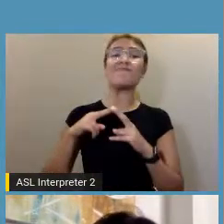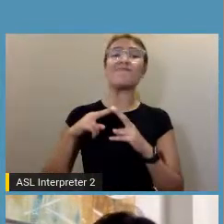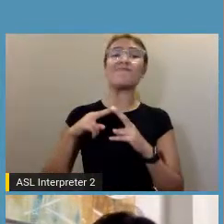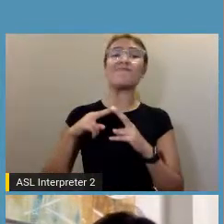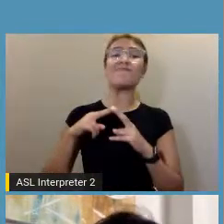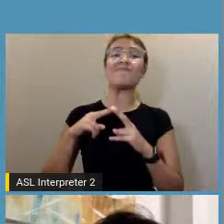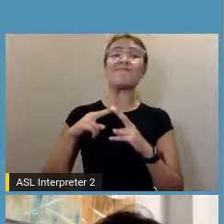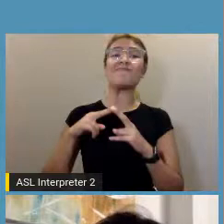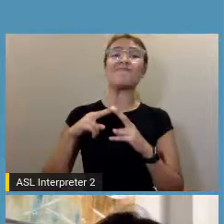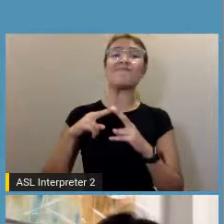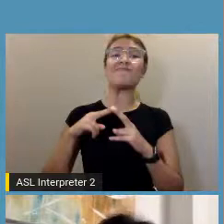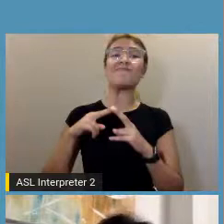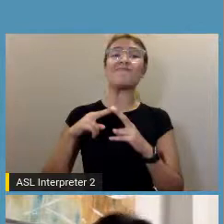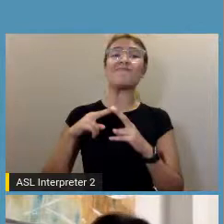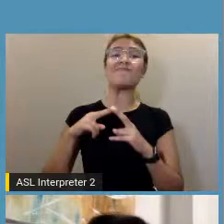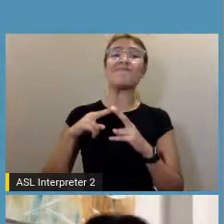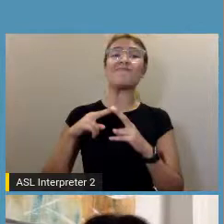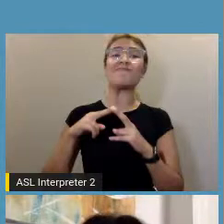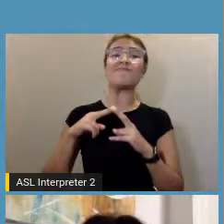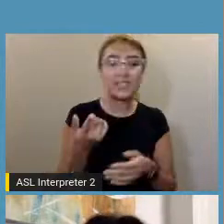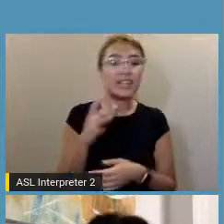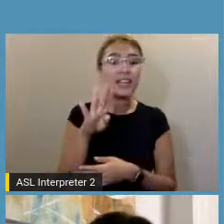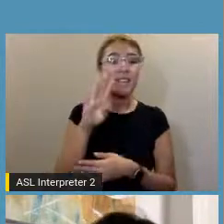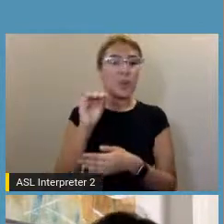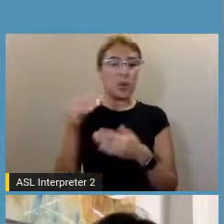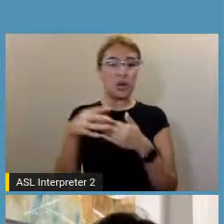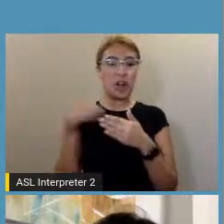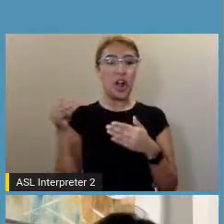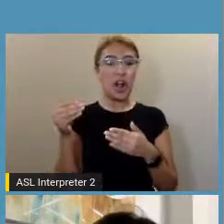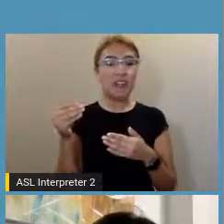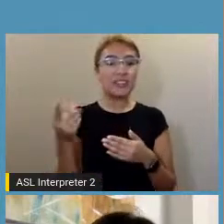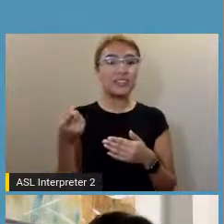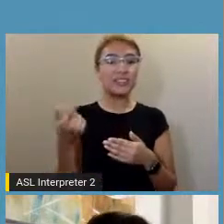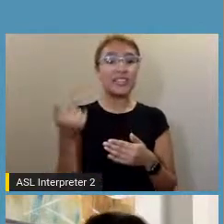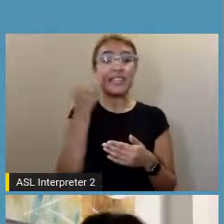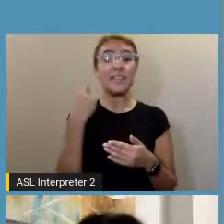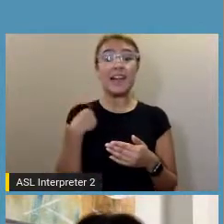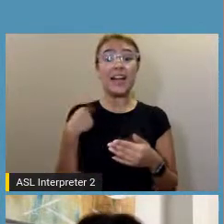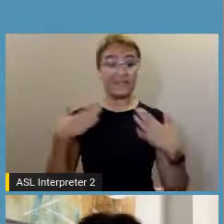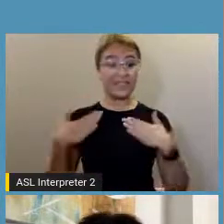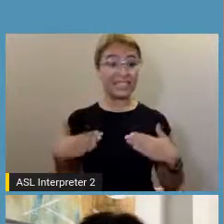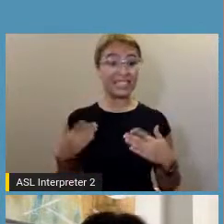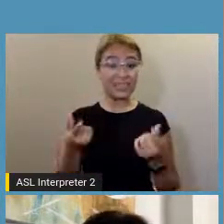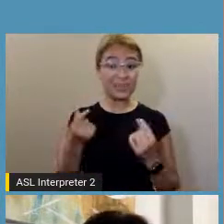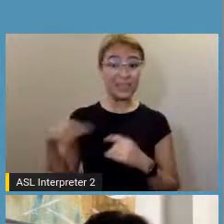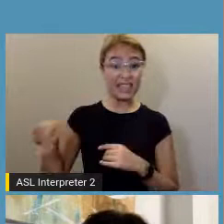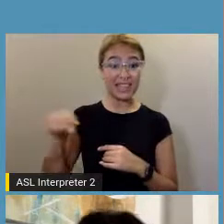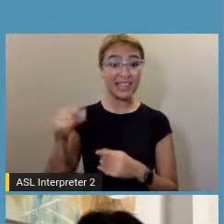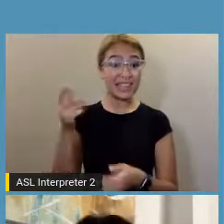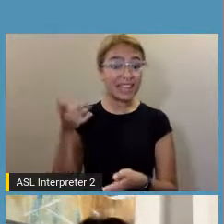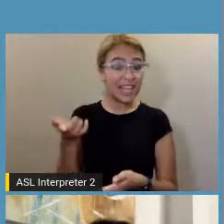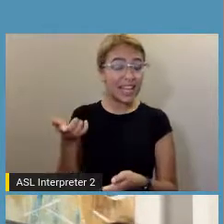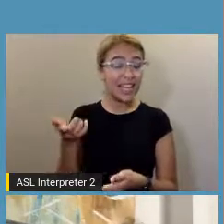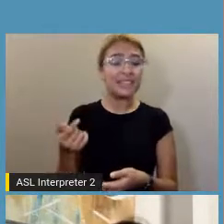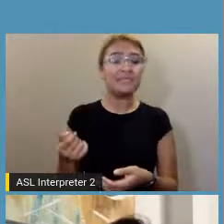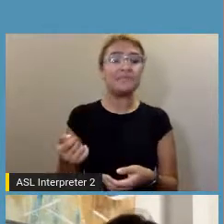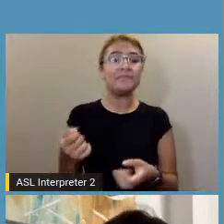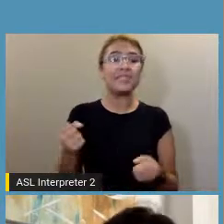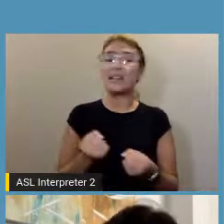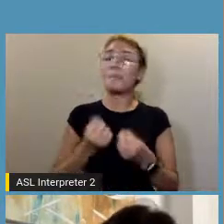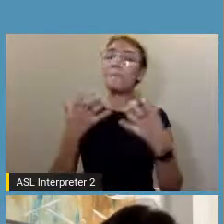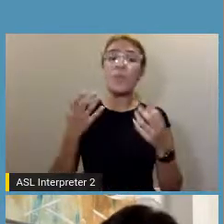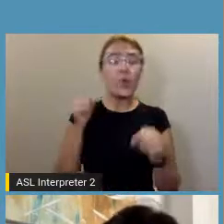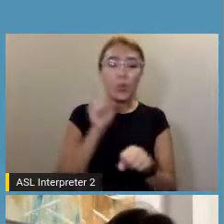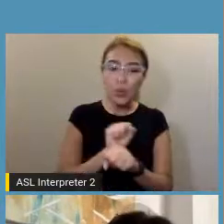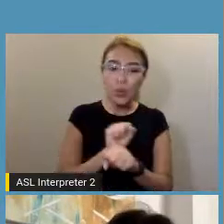about $40. However, had done this physically, I would have required an incredible amount of hardware. So sometimes it's